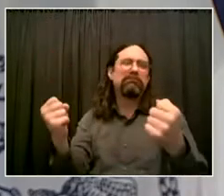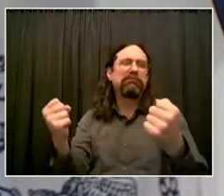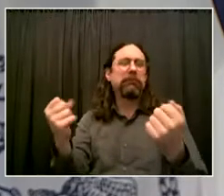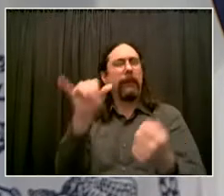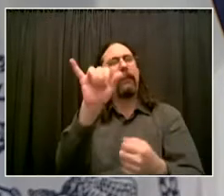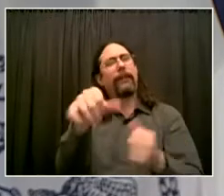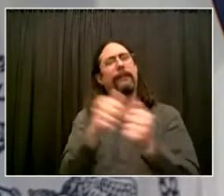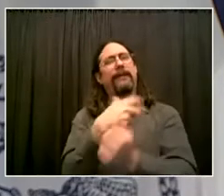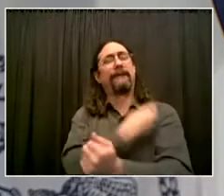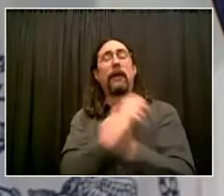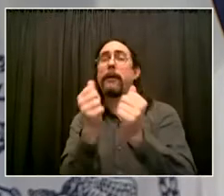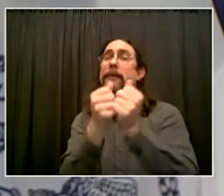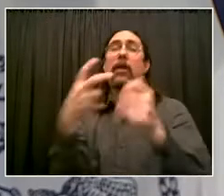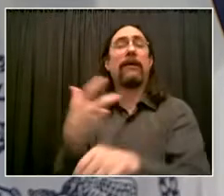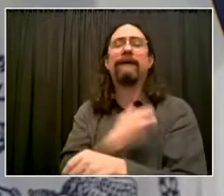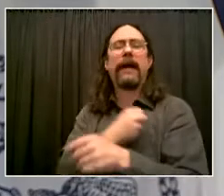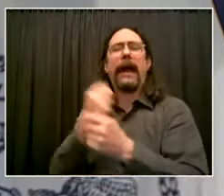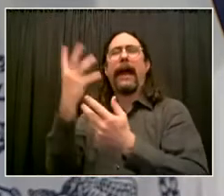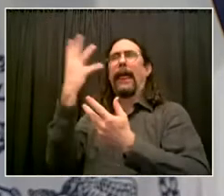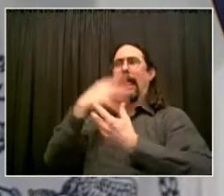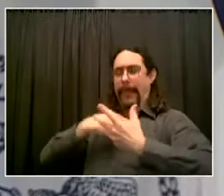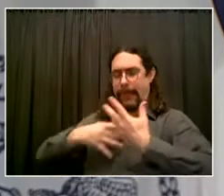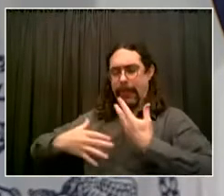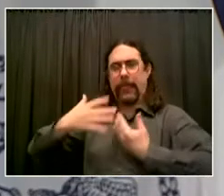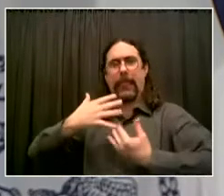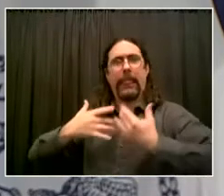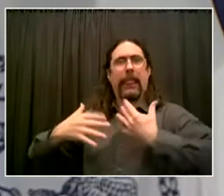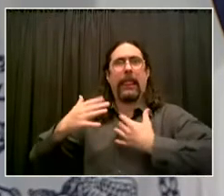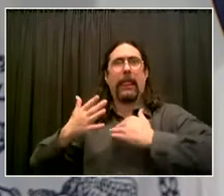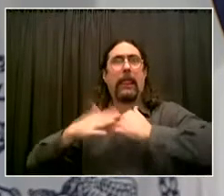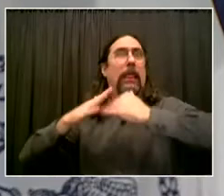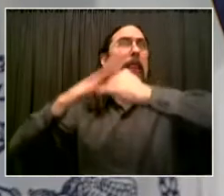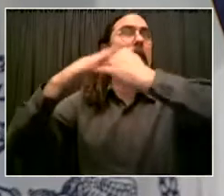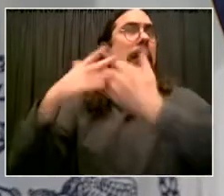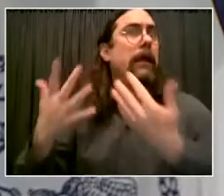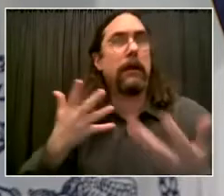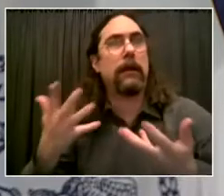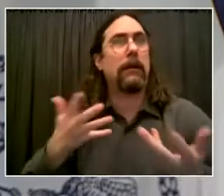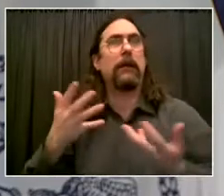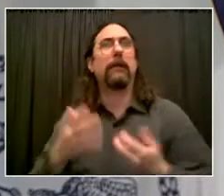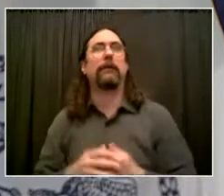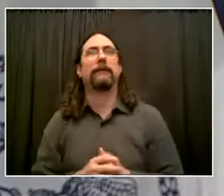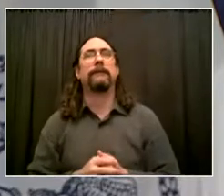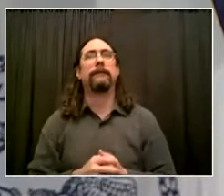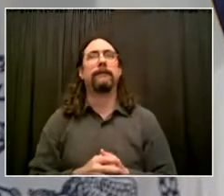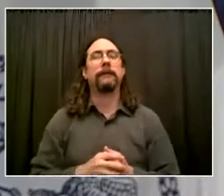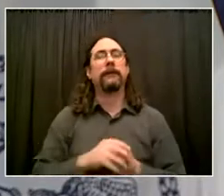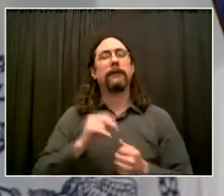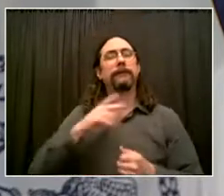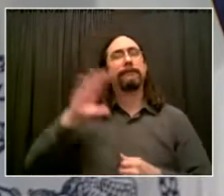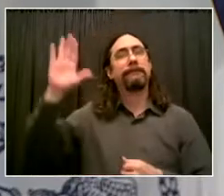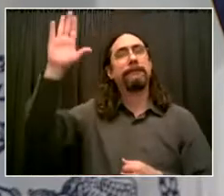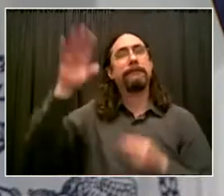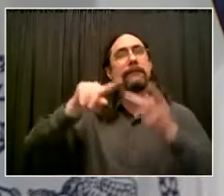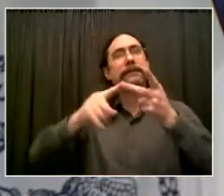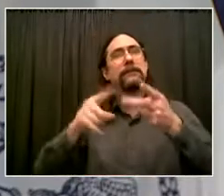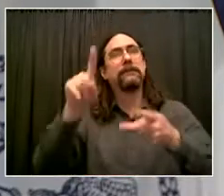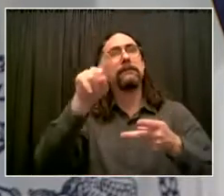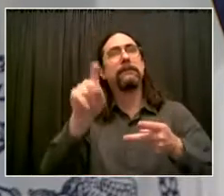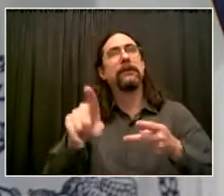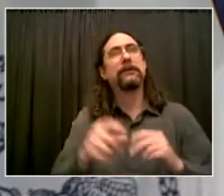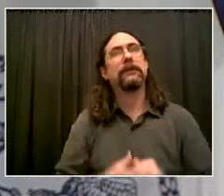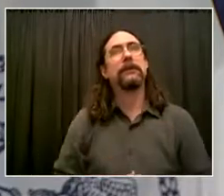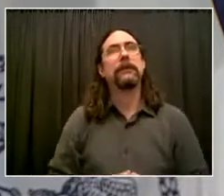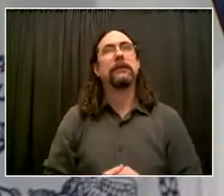you. My other question involves just people who are trying to access the online portal